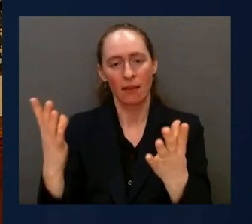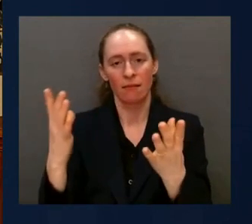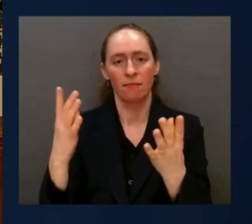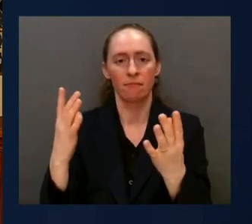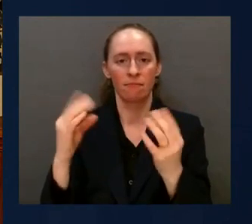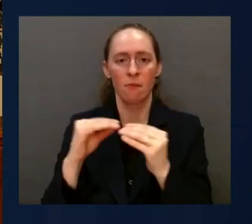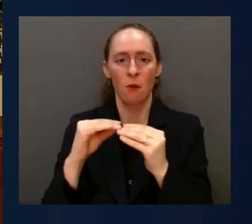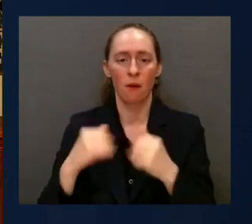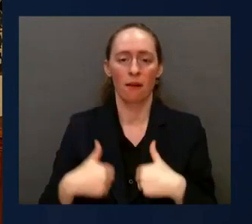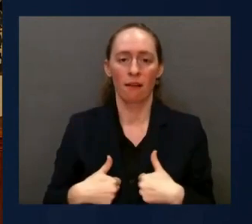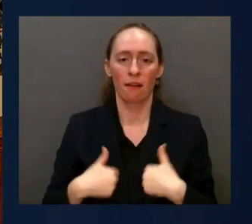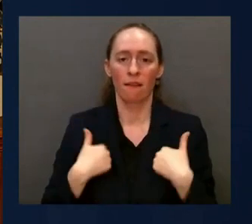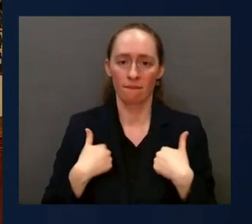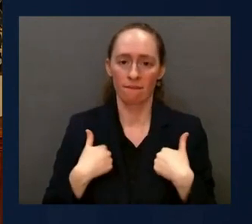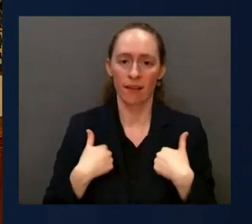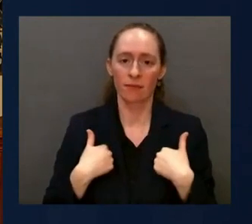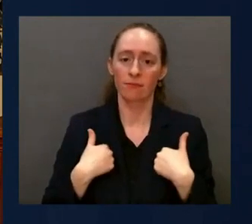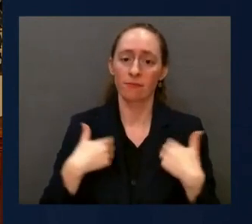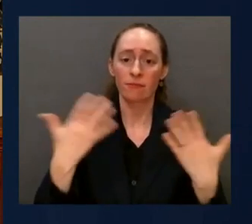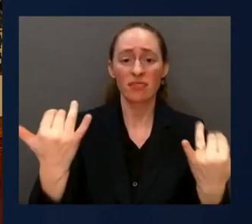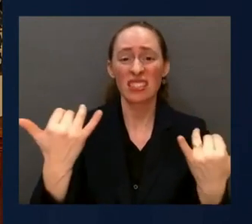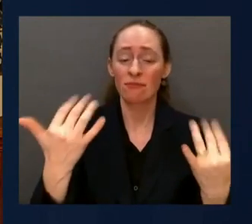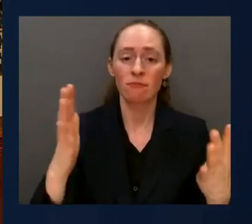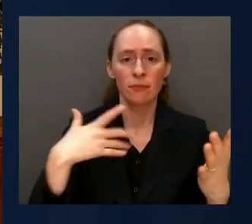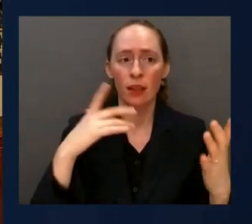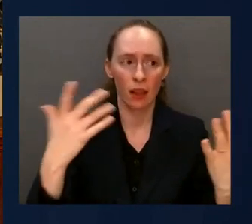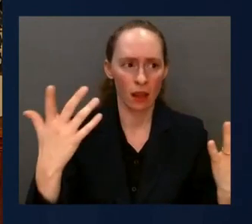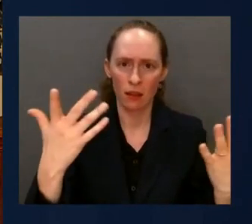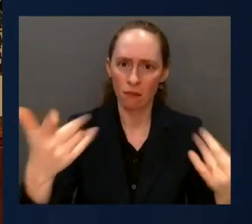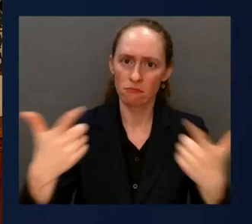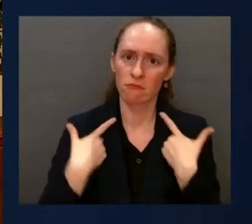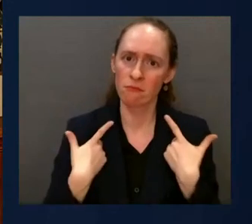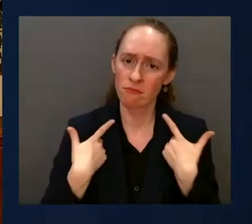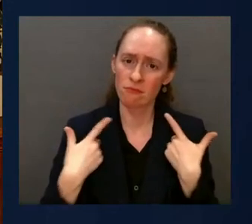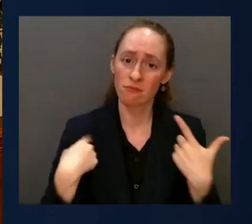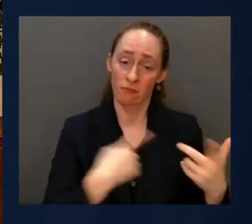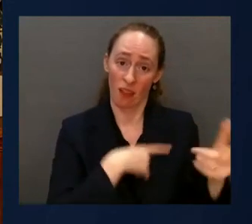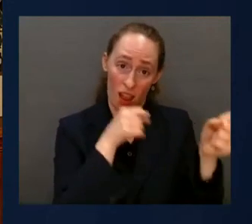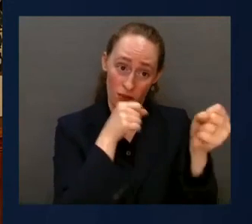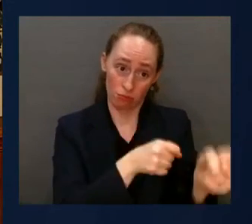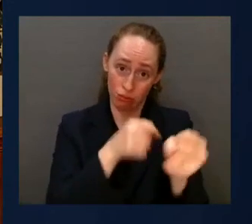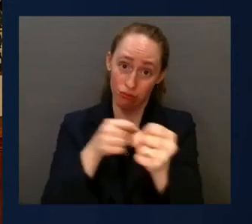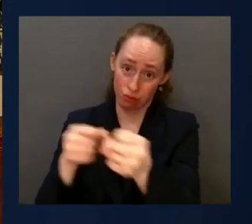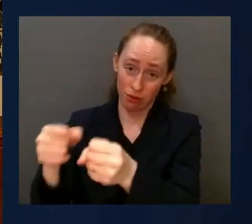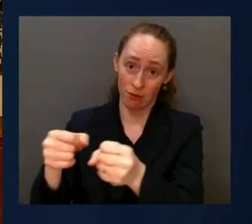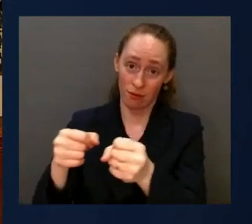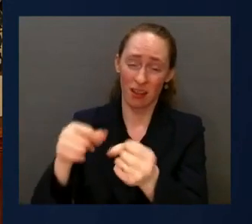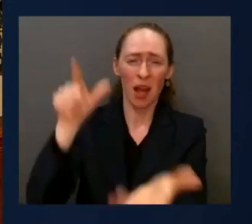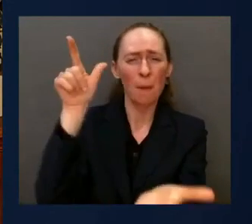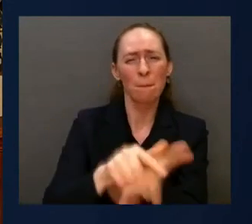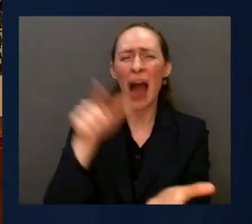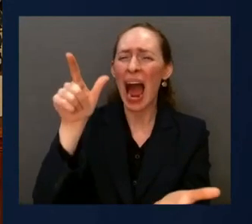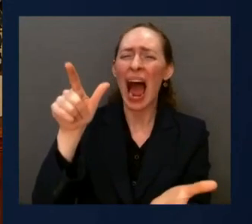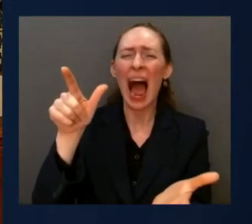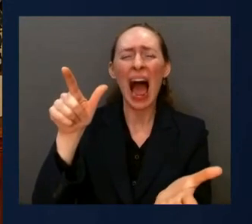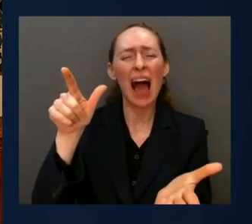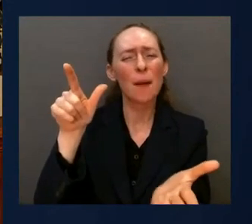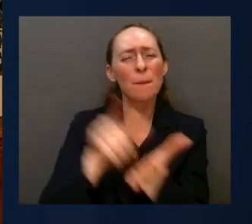weapons now. Ban them now. Once and for all.